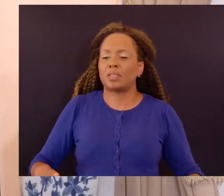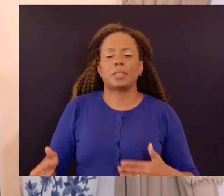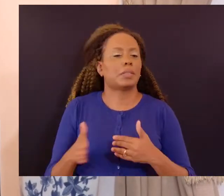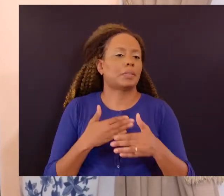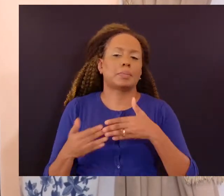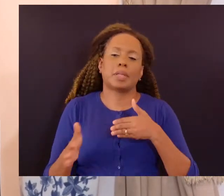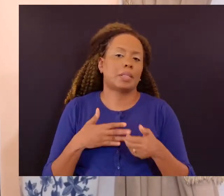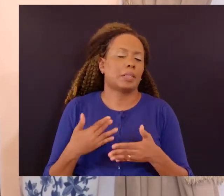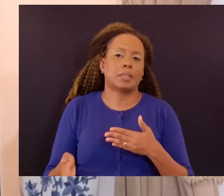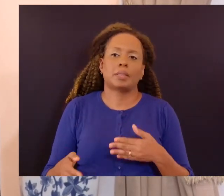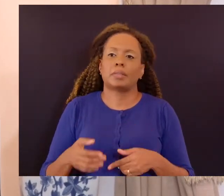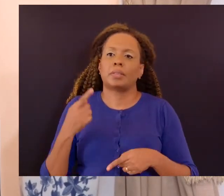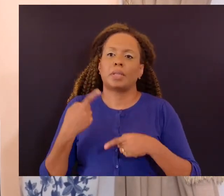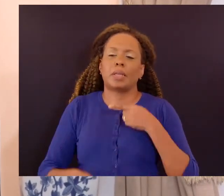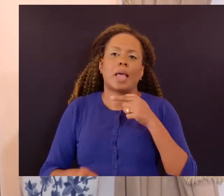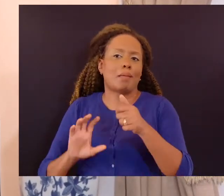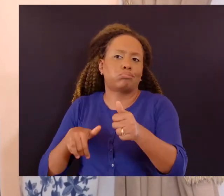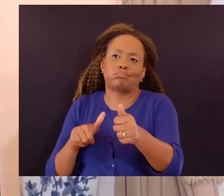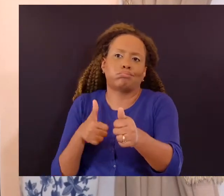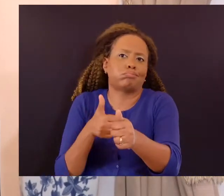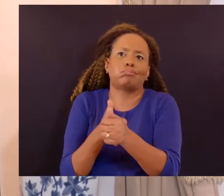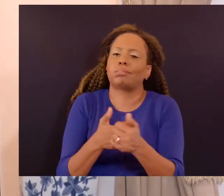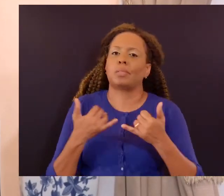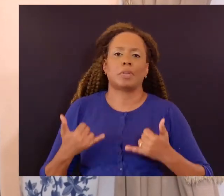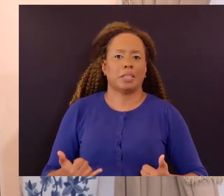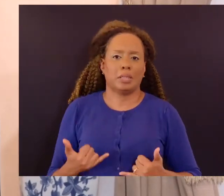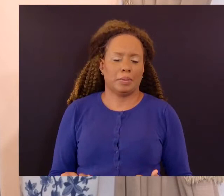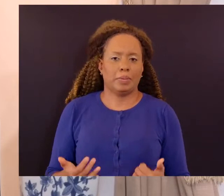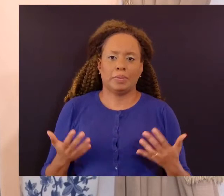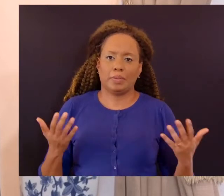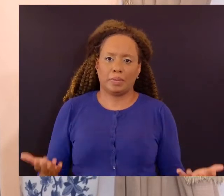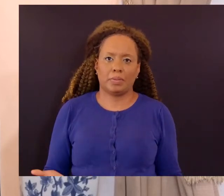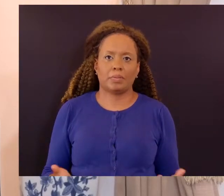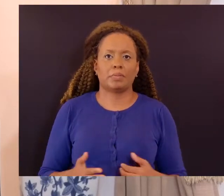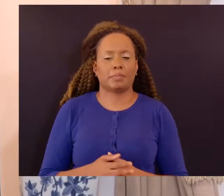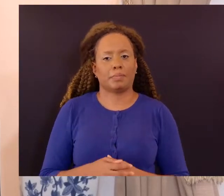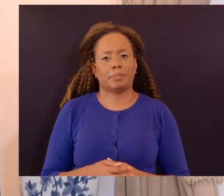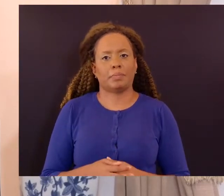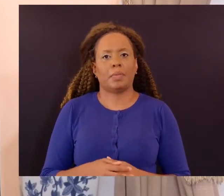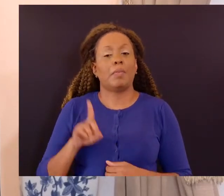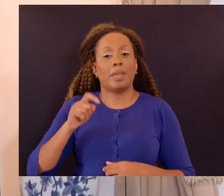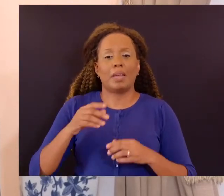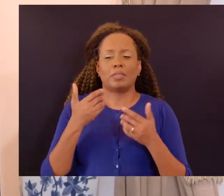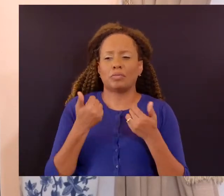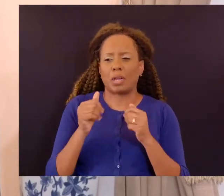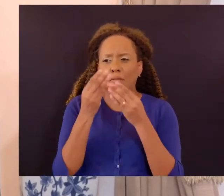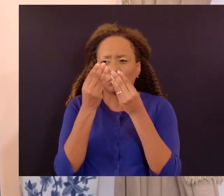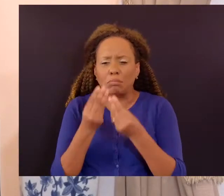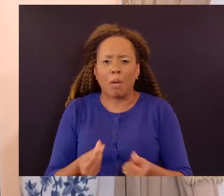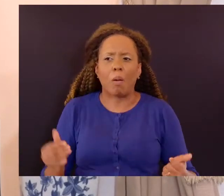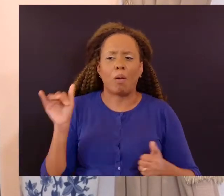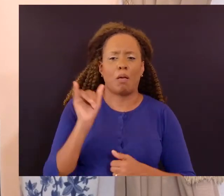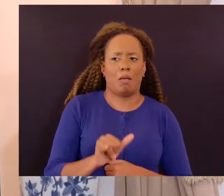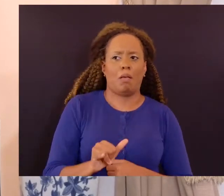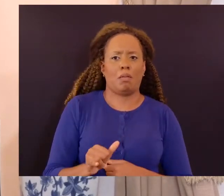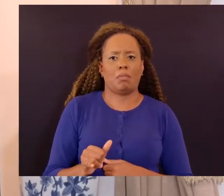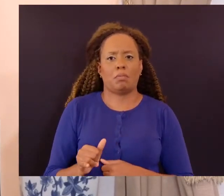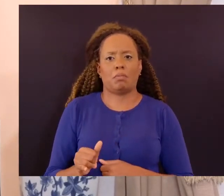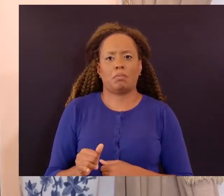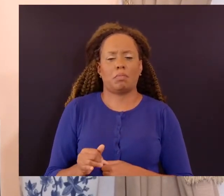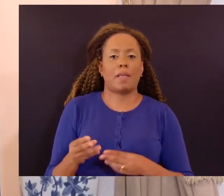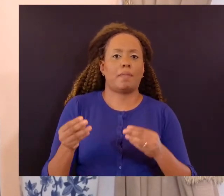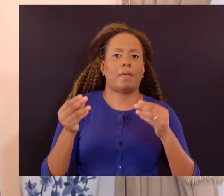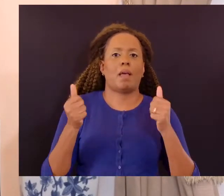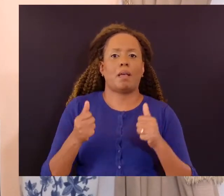at this point in time, will continue to have deficits, and we have to fix those deficits as quickly as possible as we make their